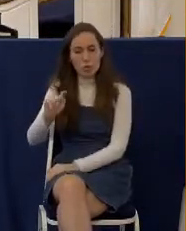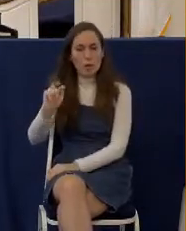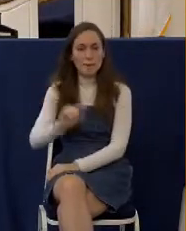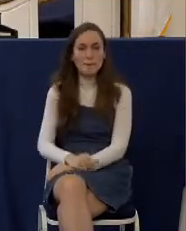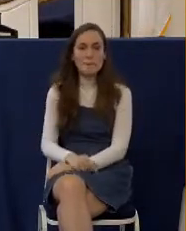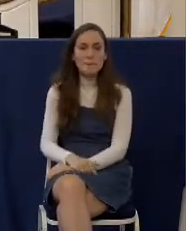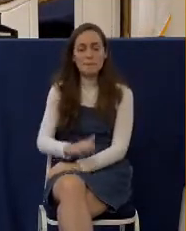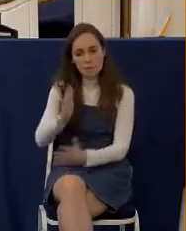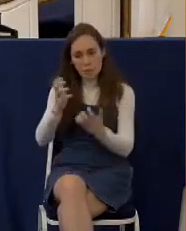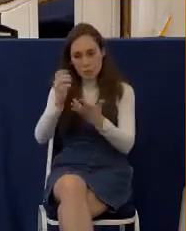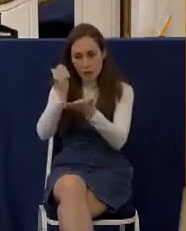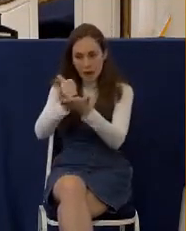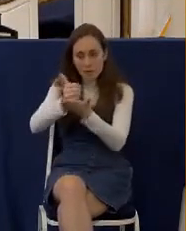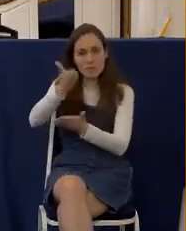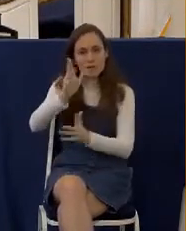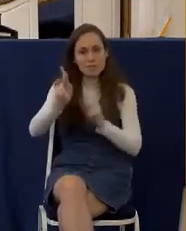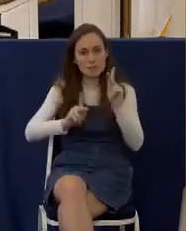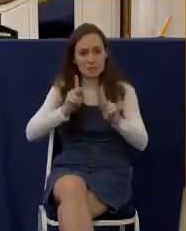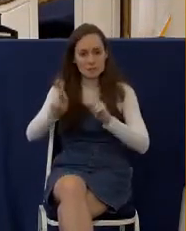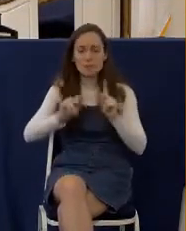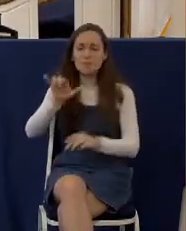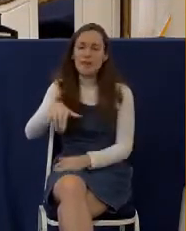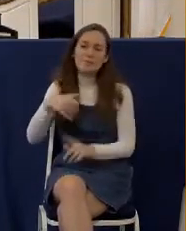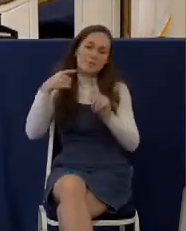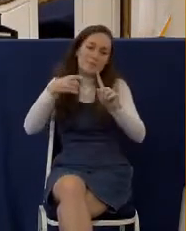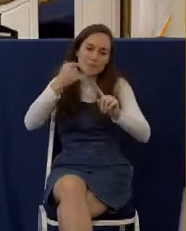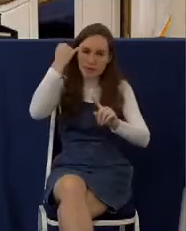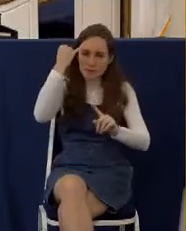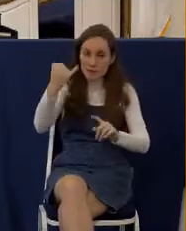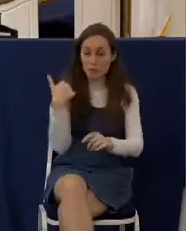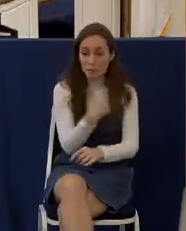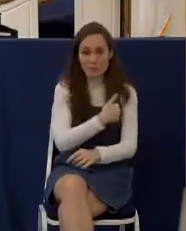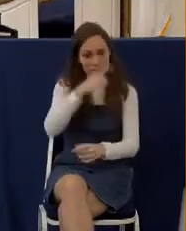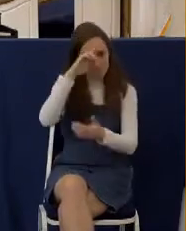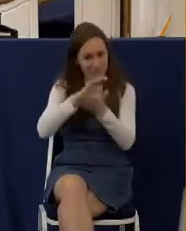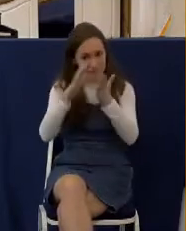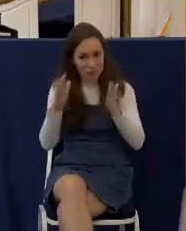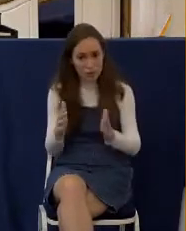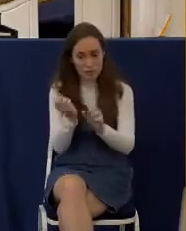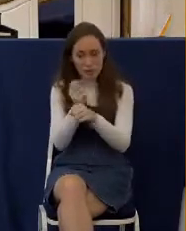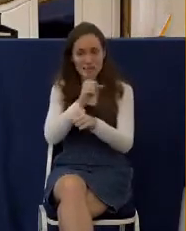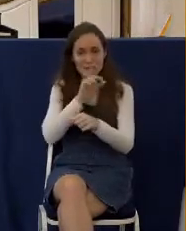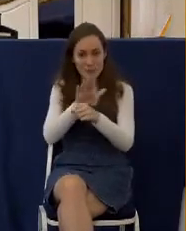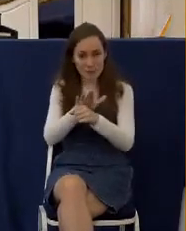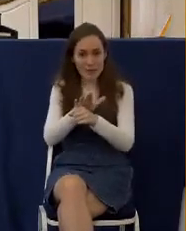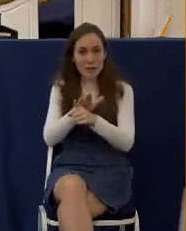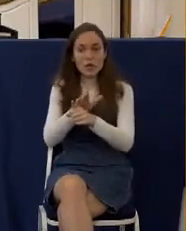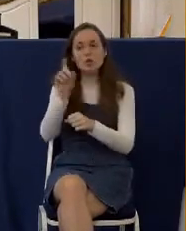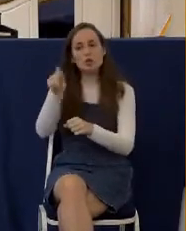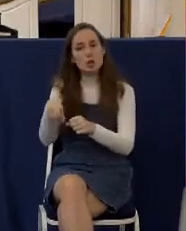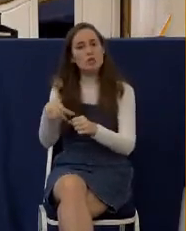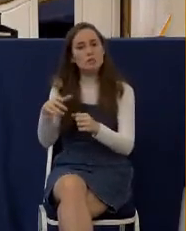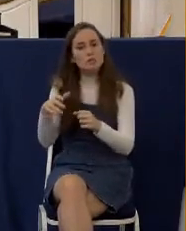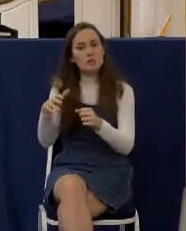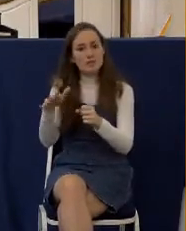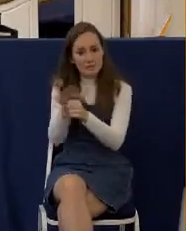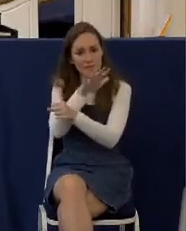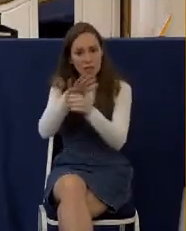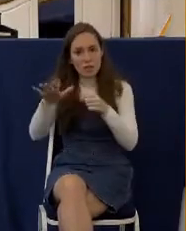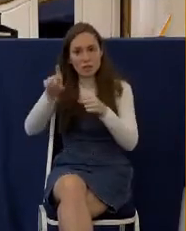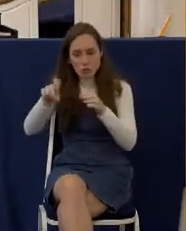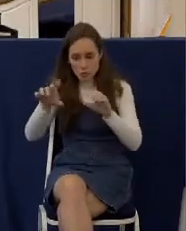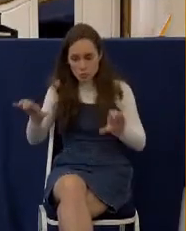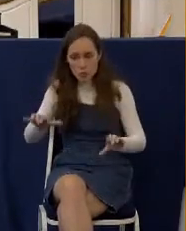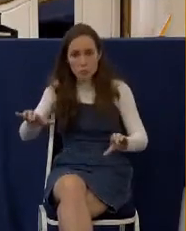God. And so the idea there is that when we as believers make a commitment in this area, we should follow through with it. That's what Paul's telling this church